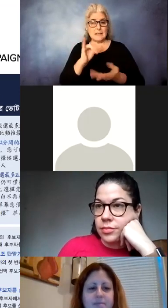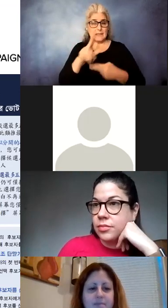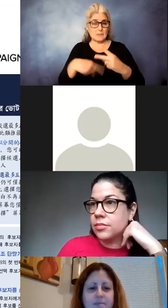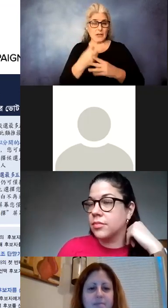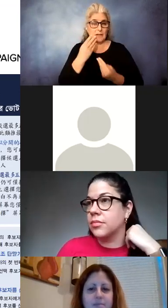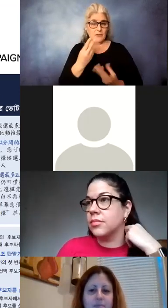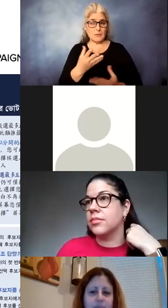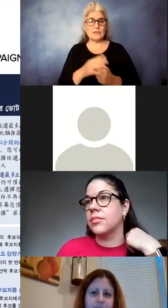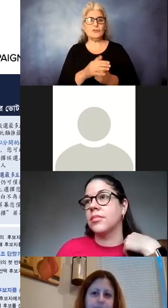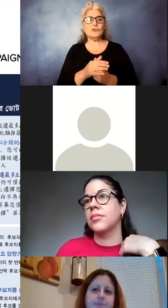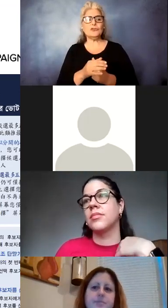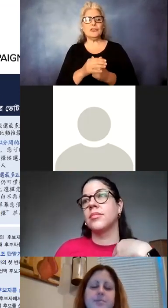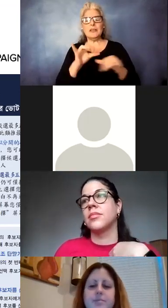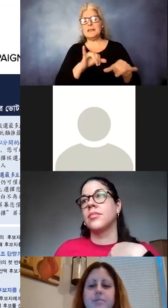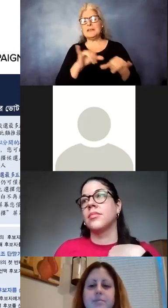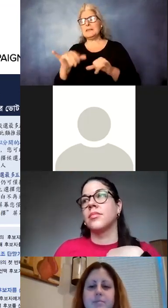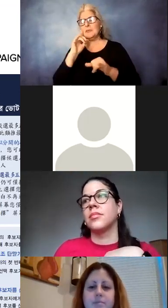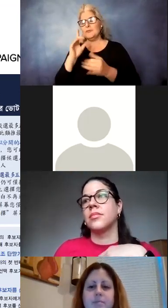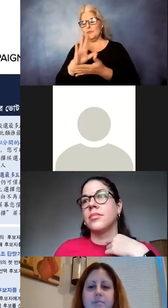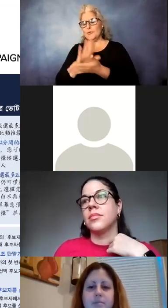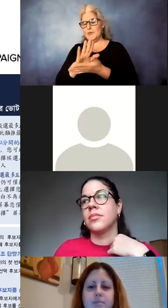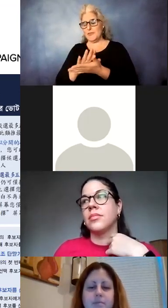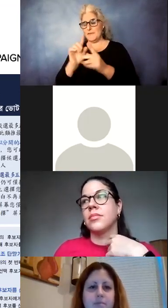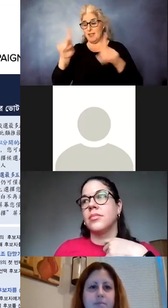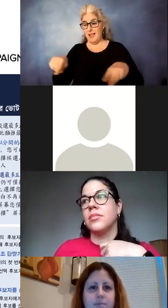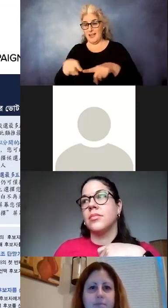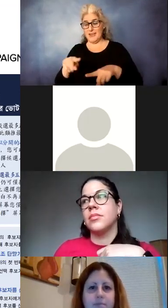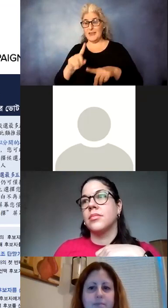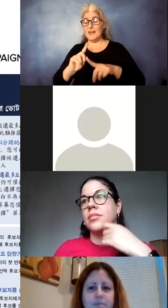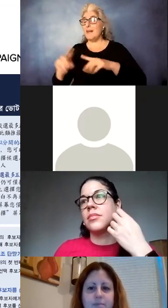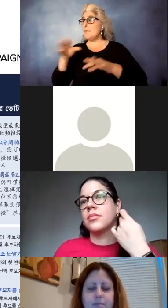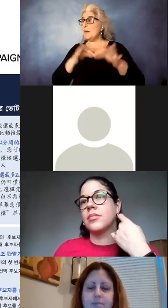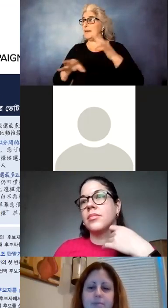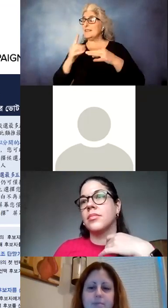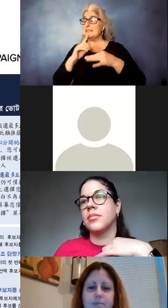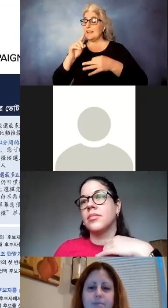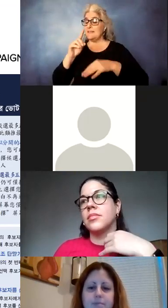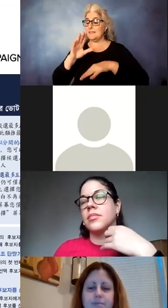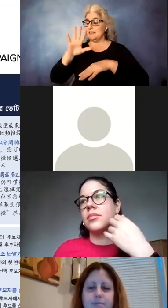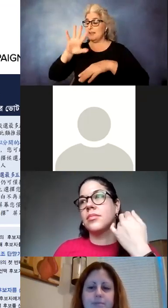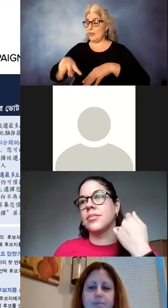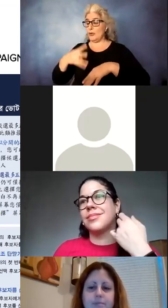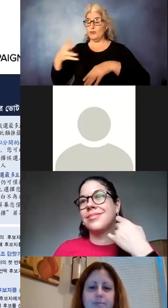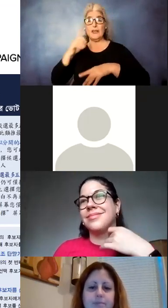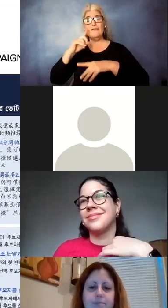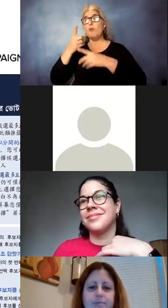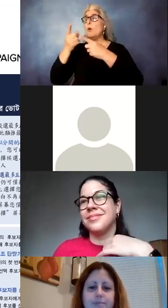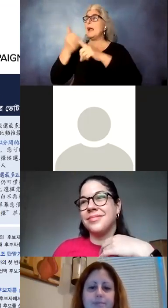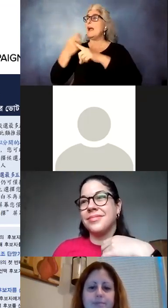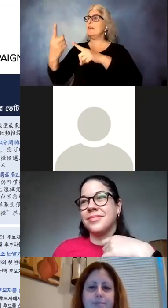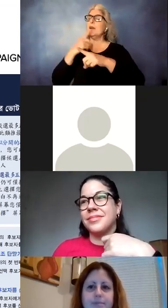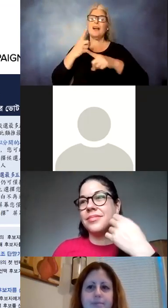as what is in the flyer. It's just, instead of saying on the grid, I changed the words to the first screen, the second